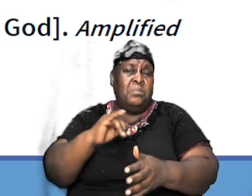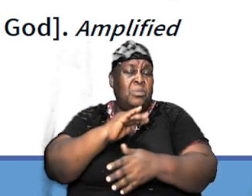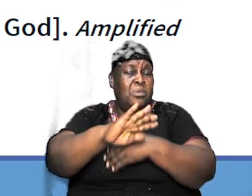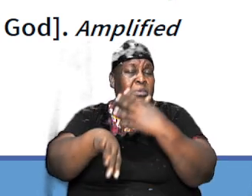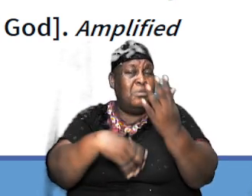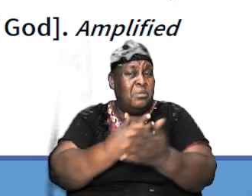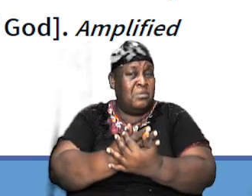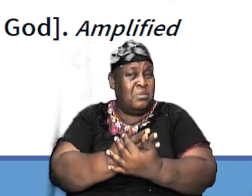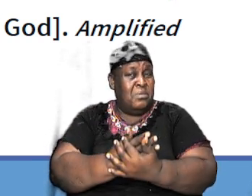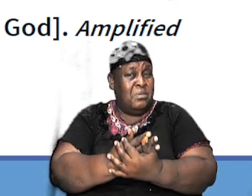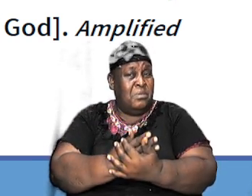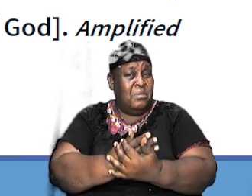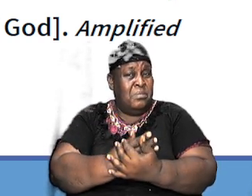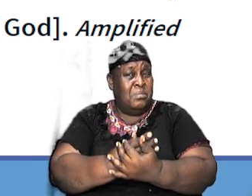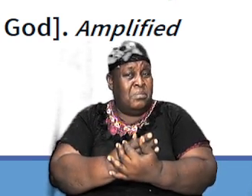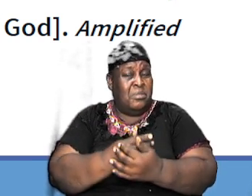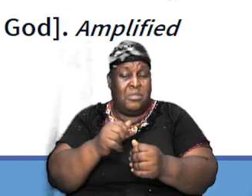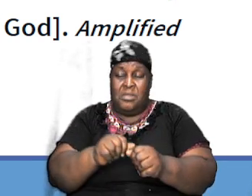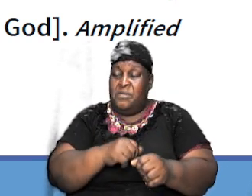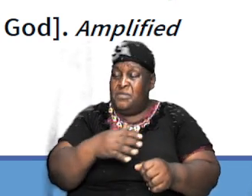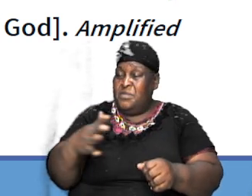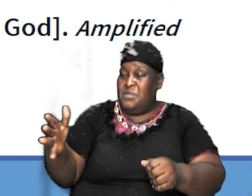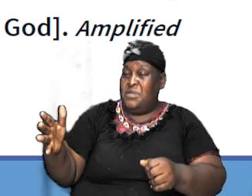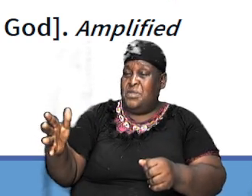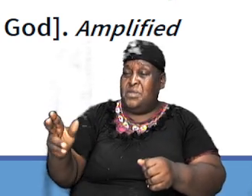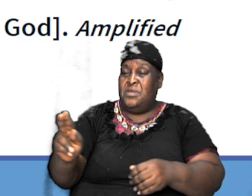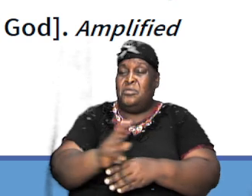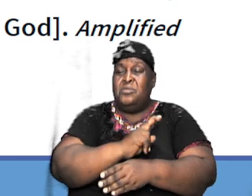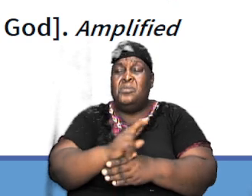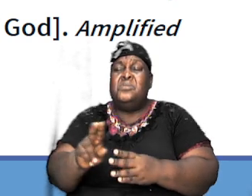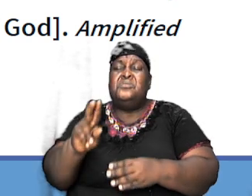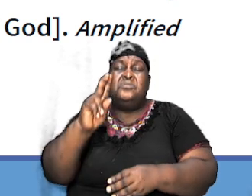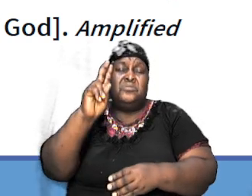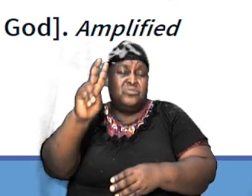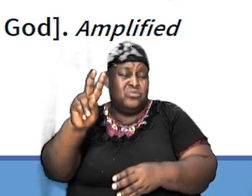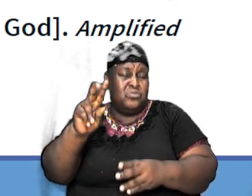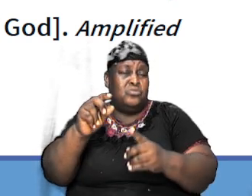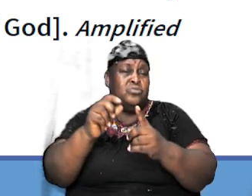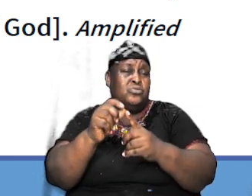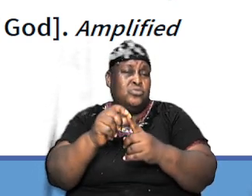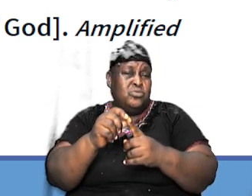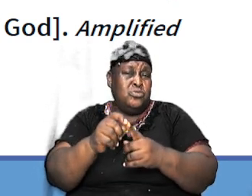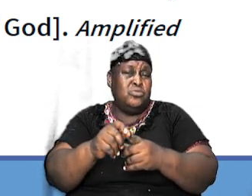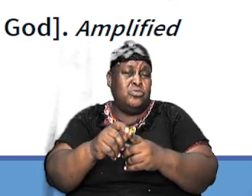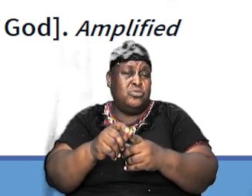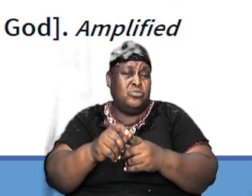Everything, you know, so he's using these two terminologies to